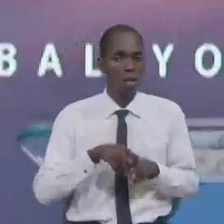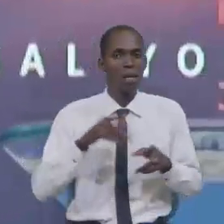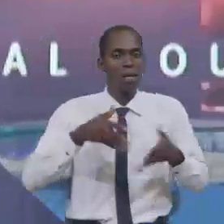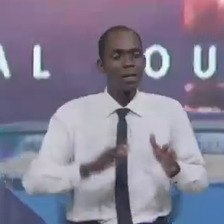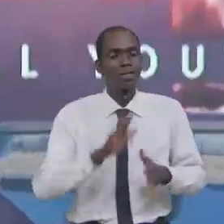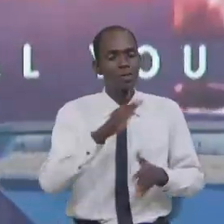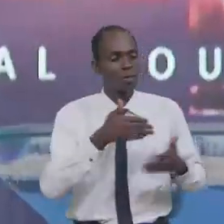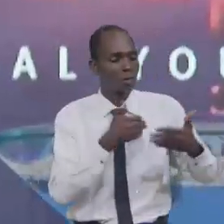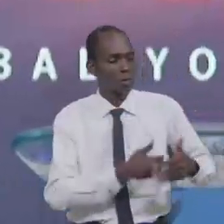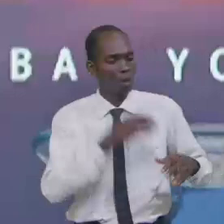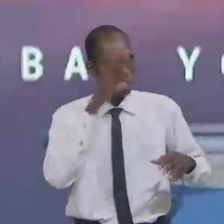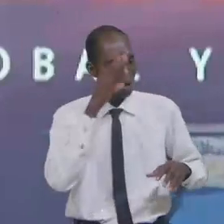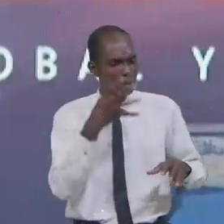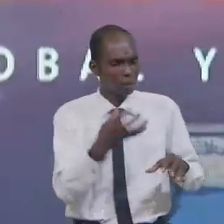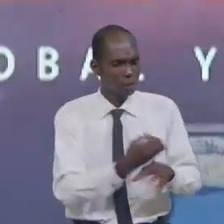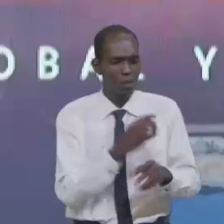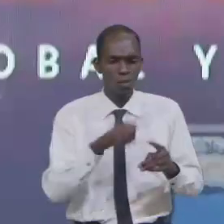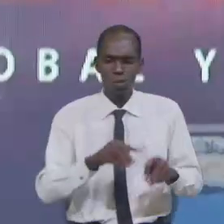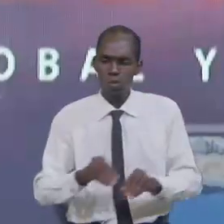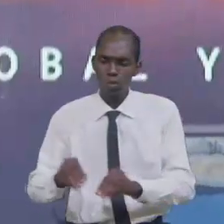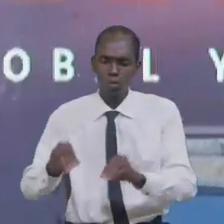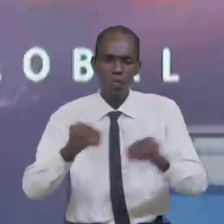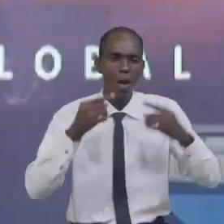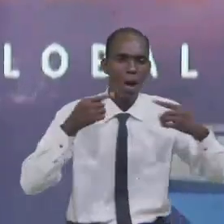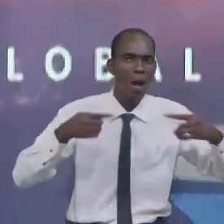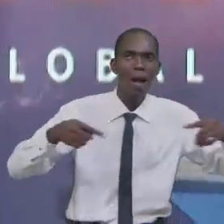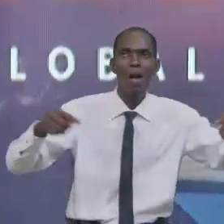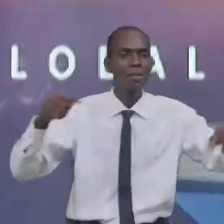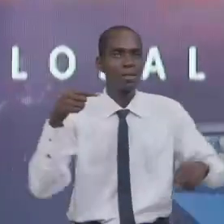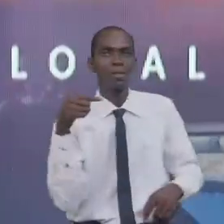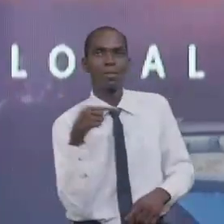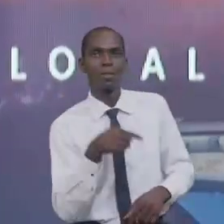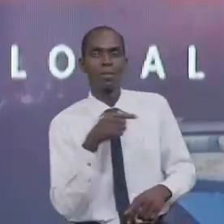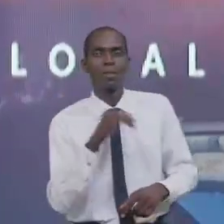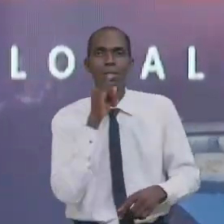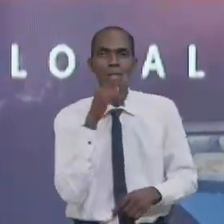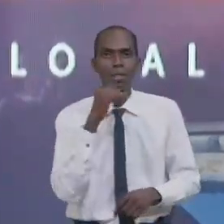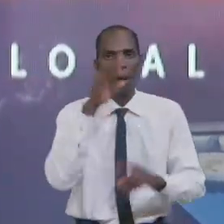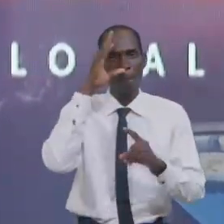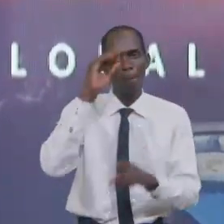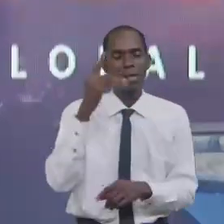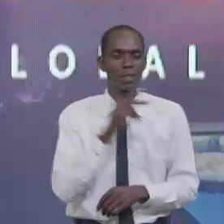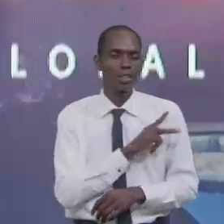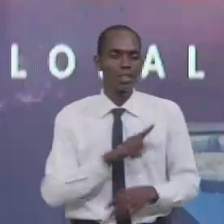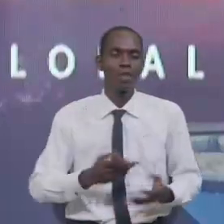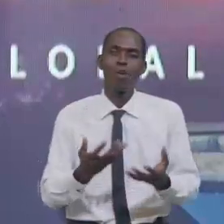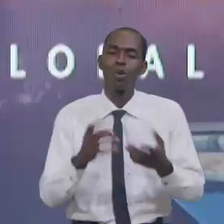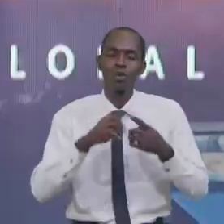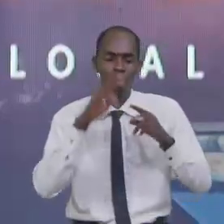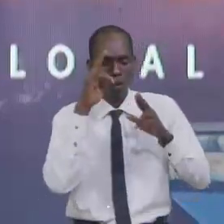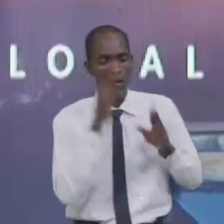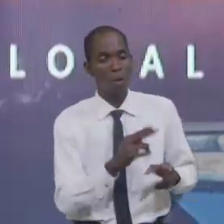town and say, this is the man that the king has decided to honor. And then he said